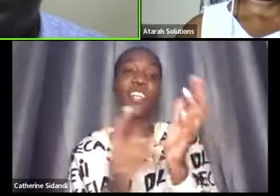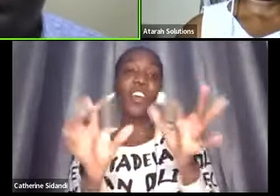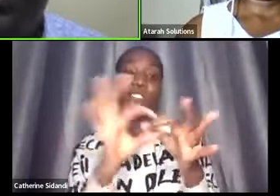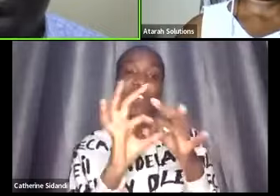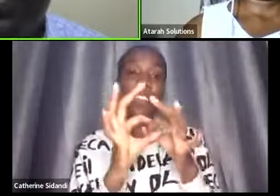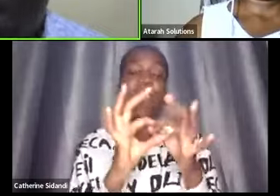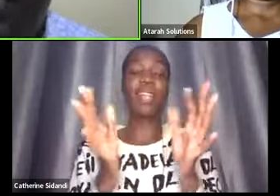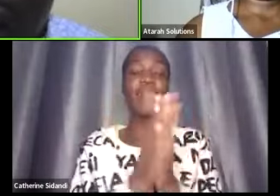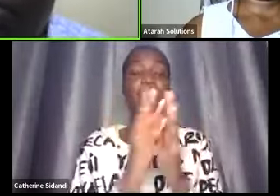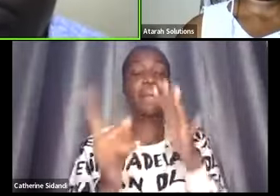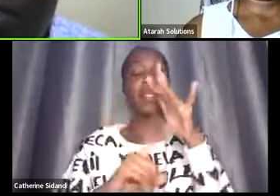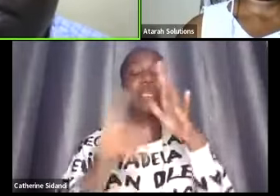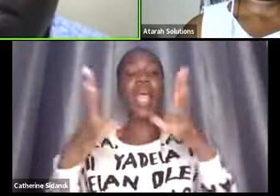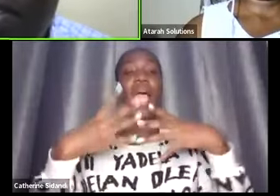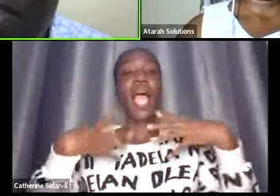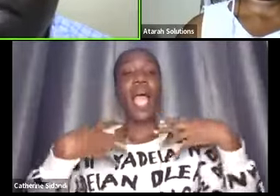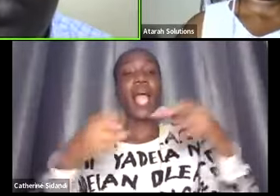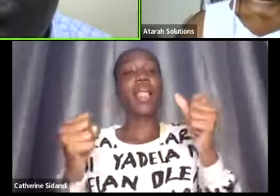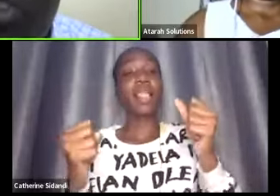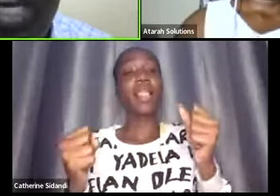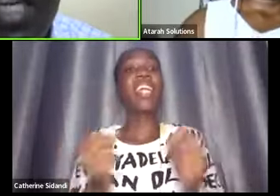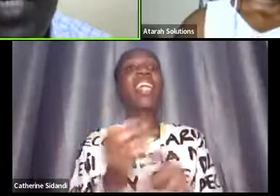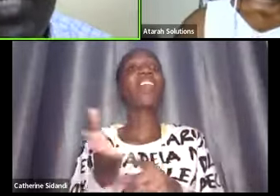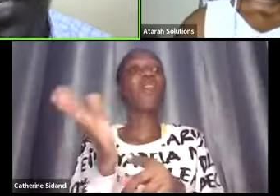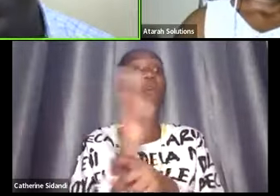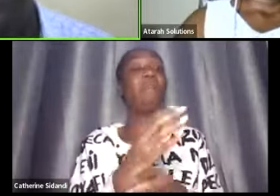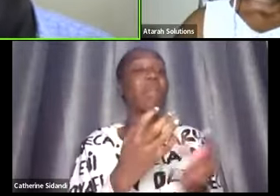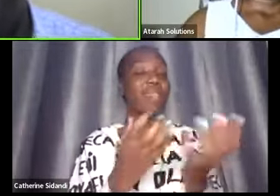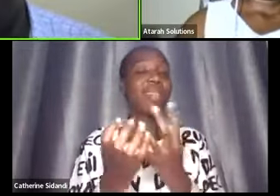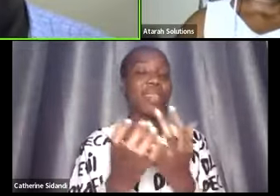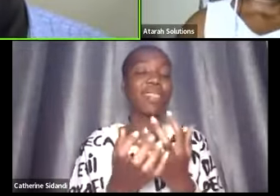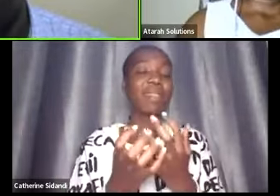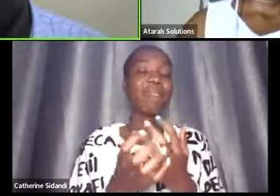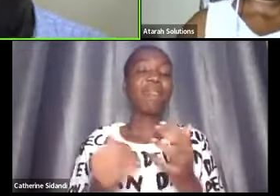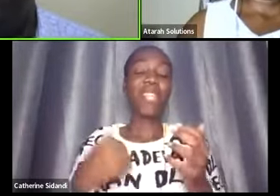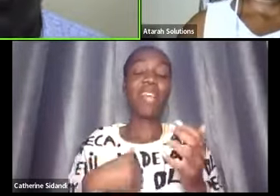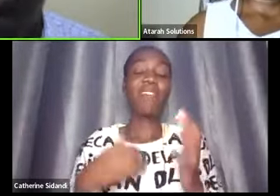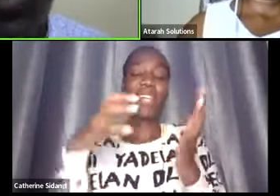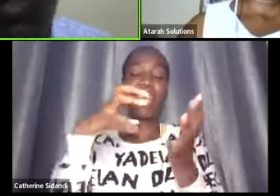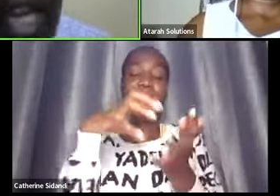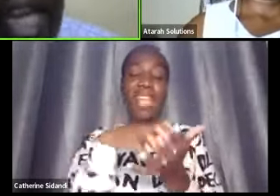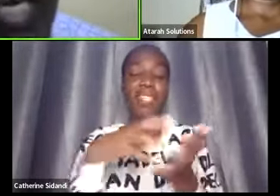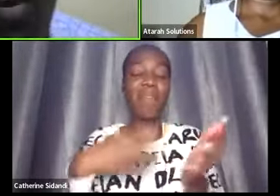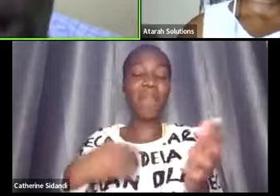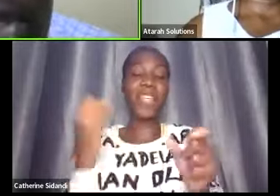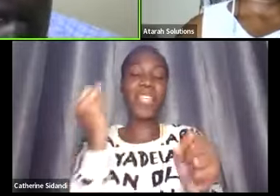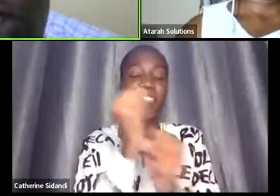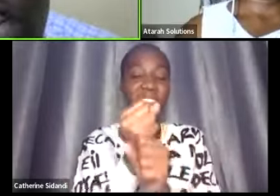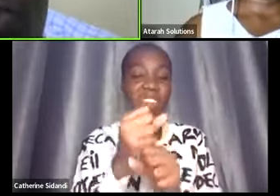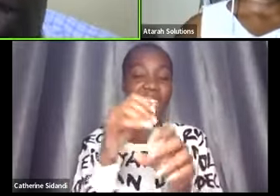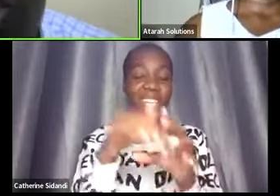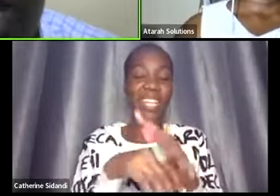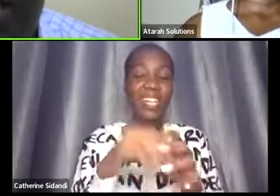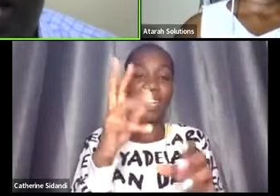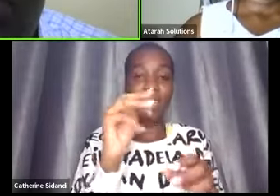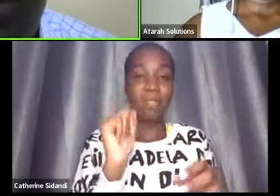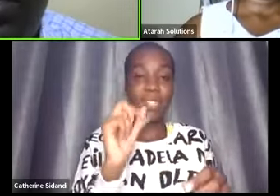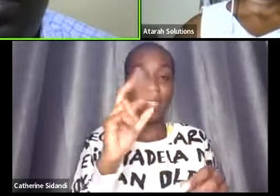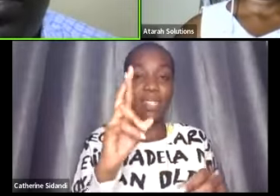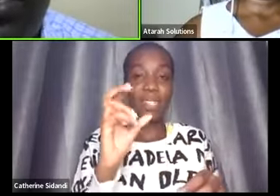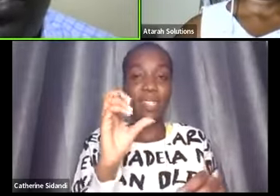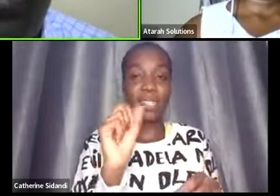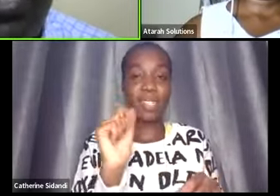Health. Lucrative business. There's also a case I did in Massapequa where I was paid $1,000 an